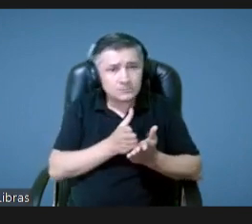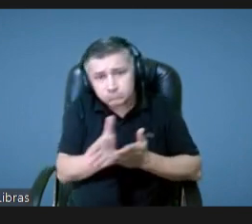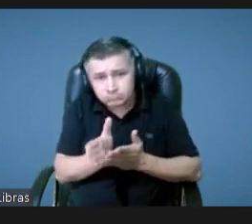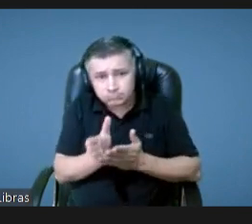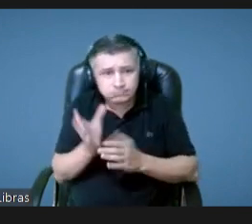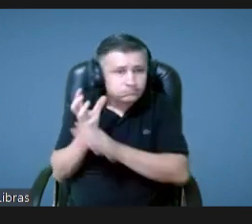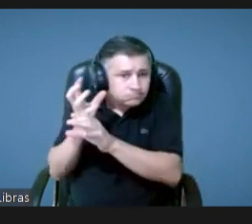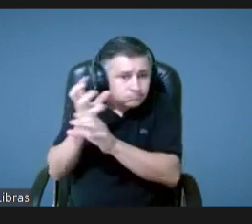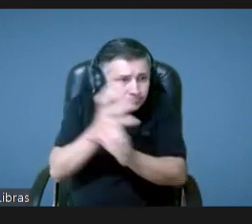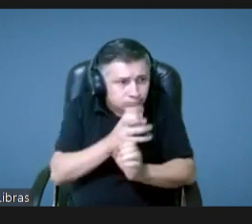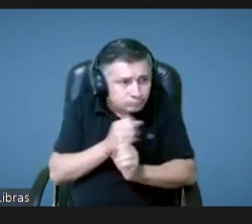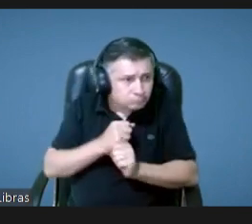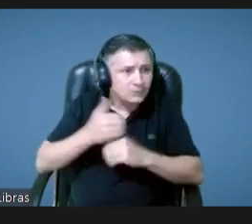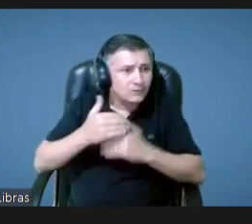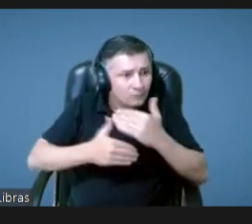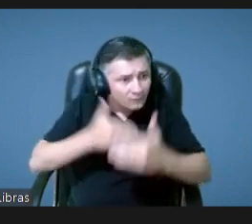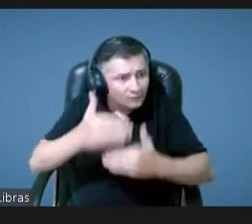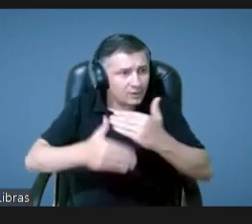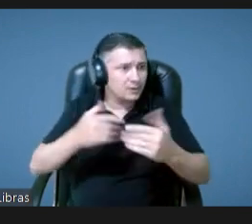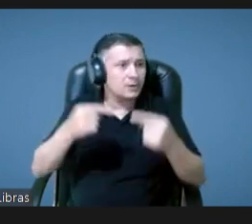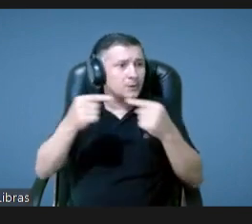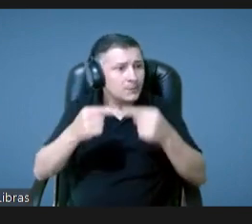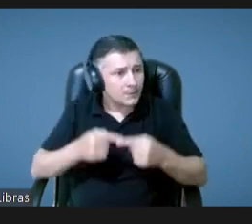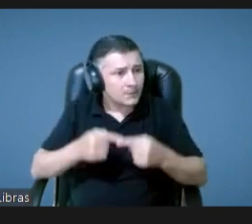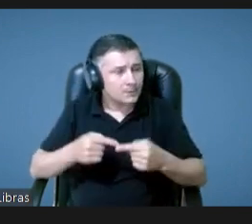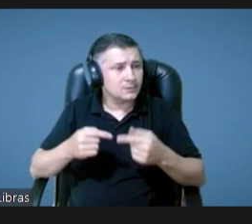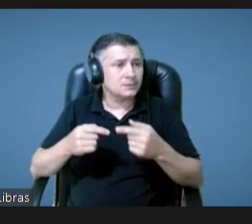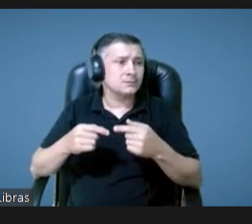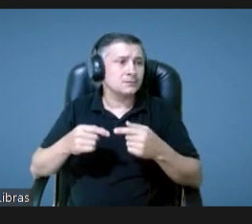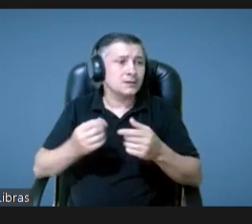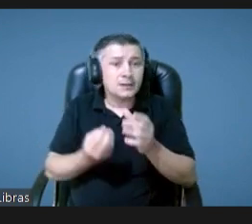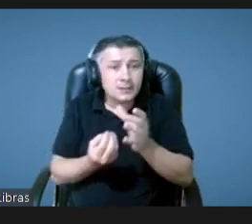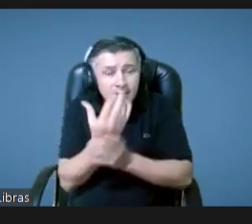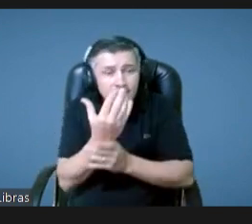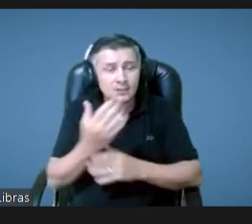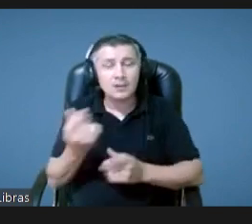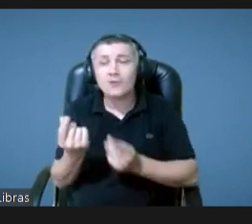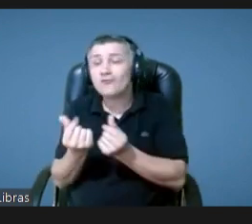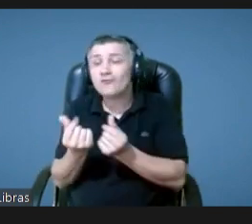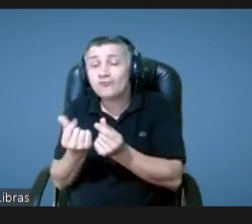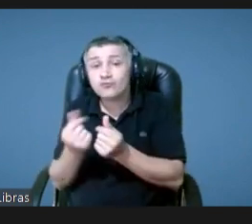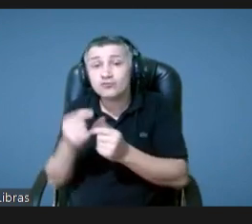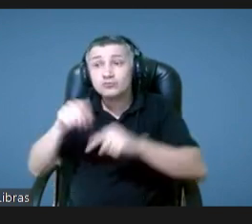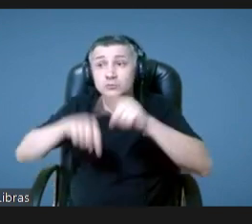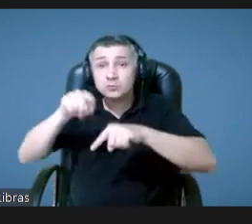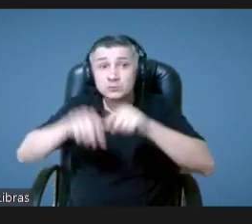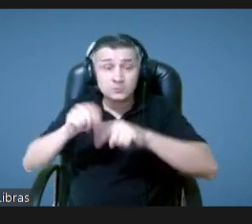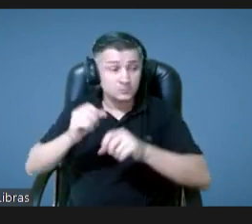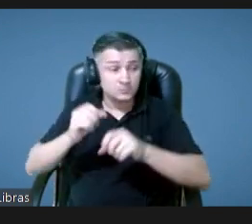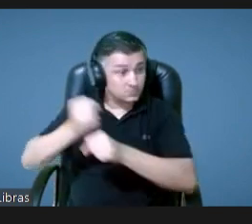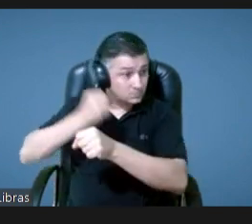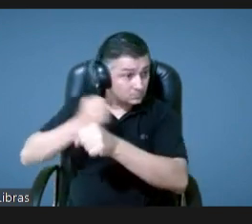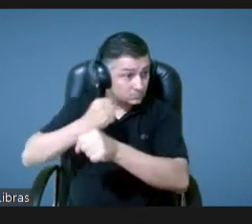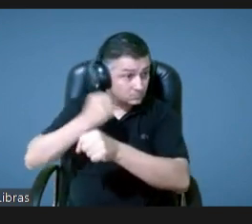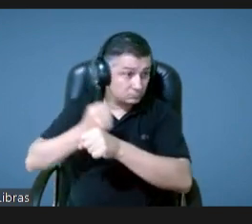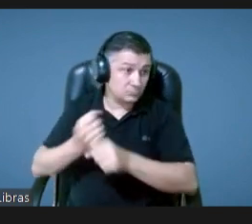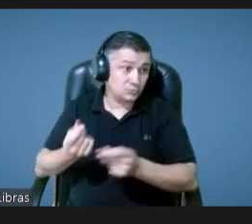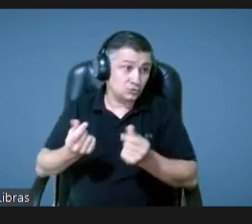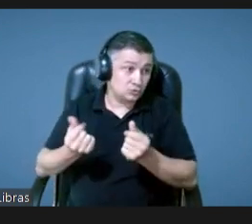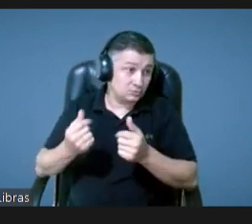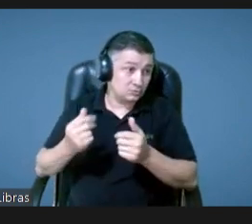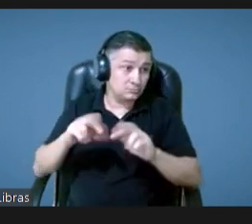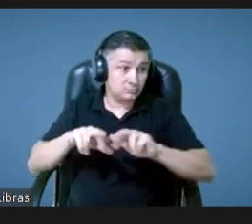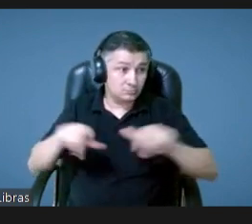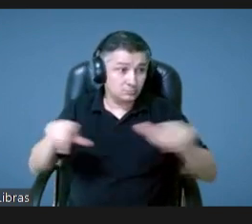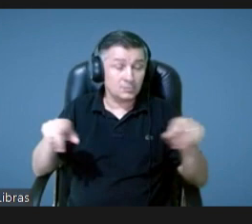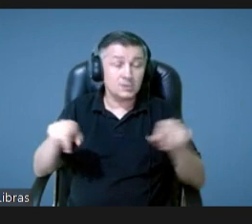Once this curve matures, we are going to work on a